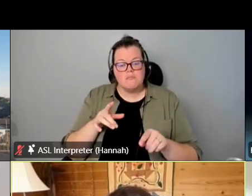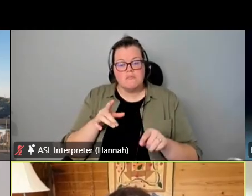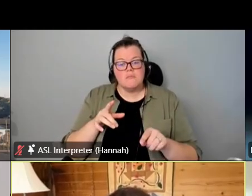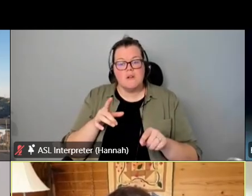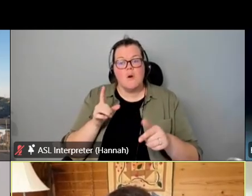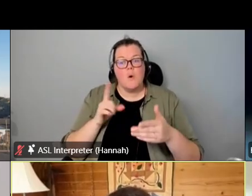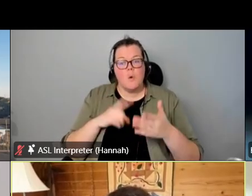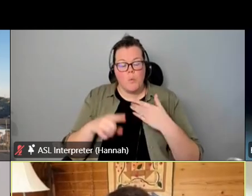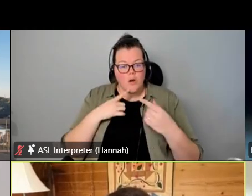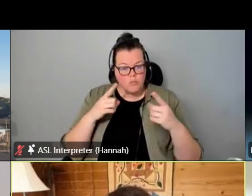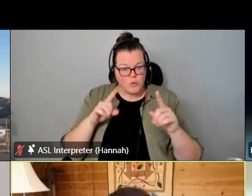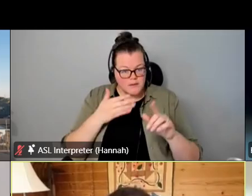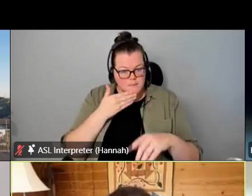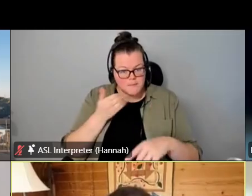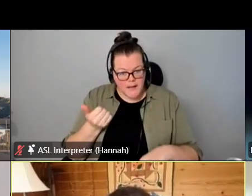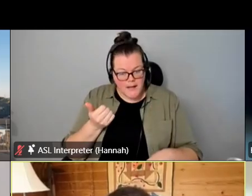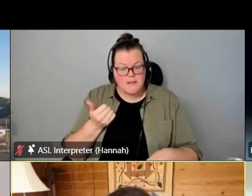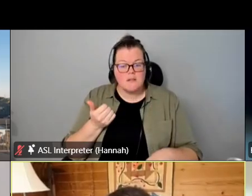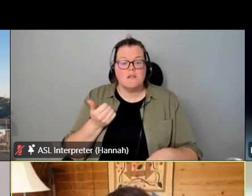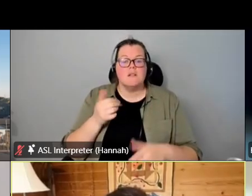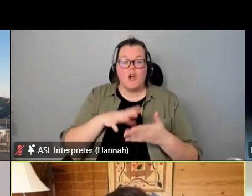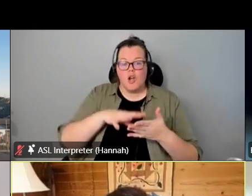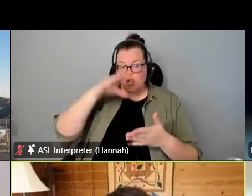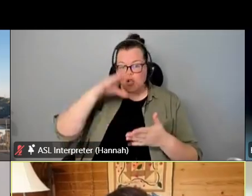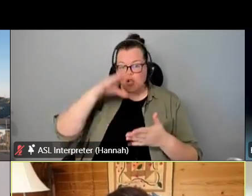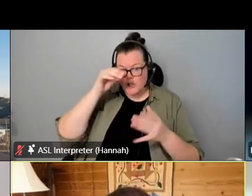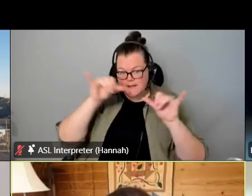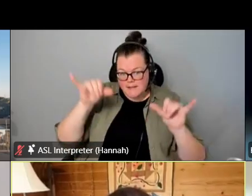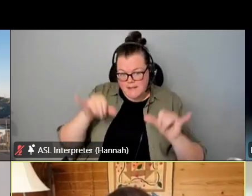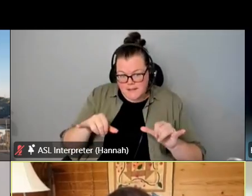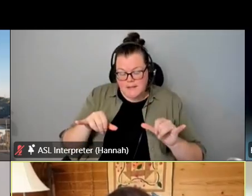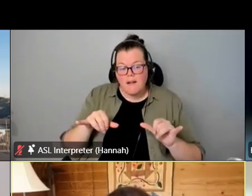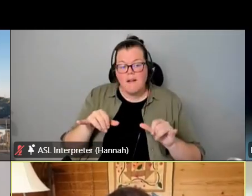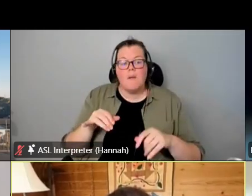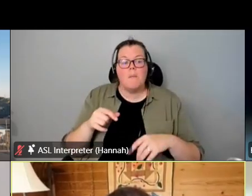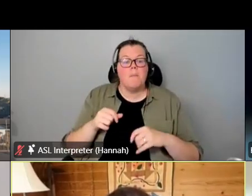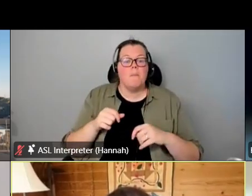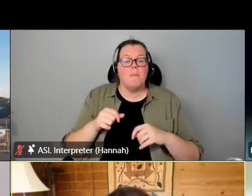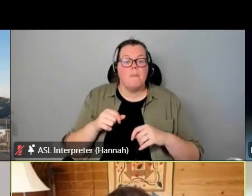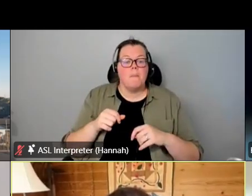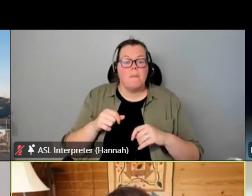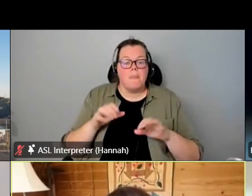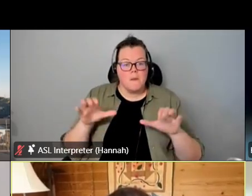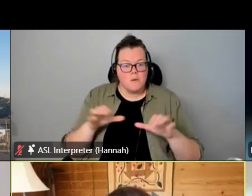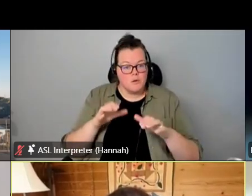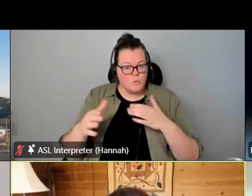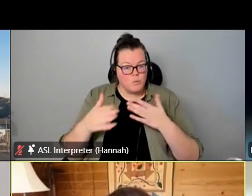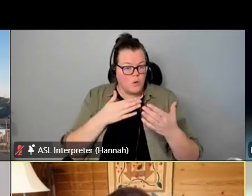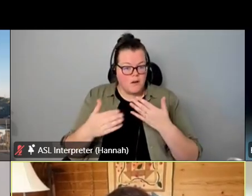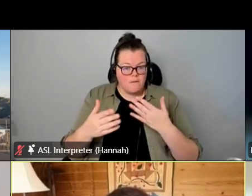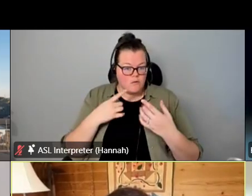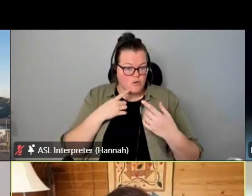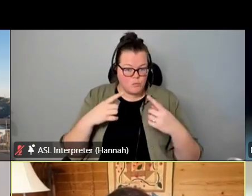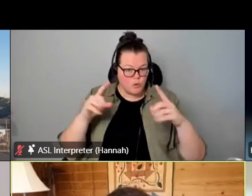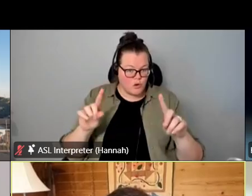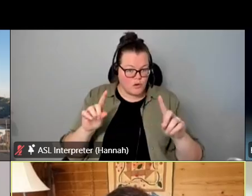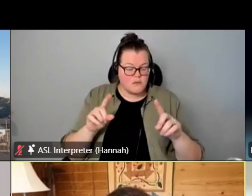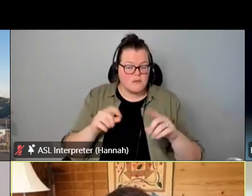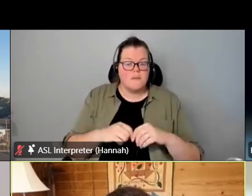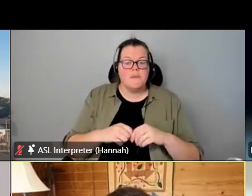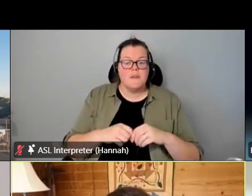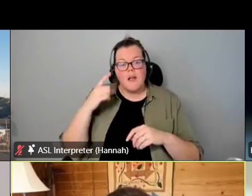works best? Let's learn the system. Let's do what works. And I think Mike